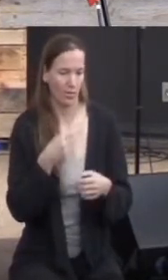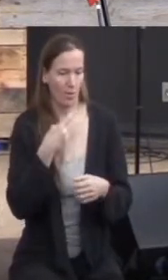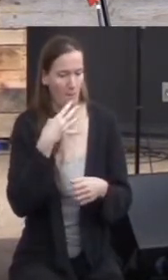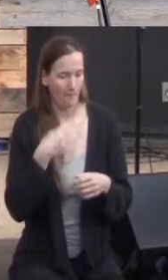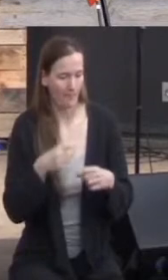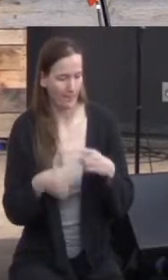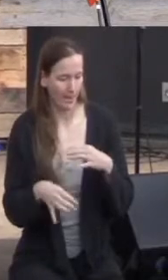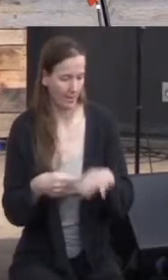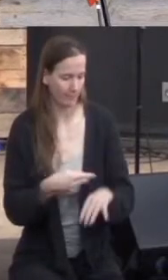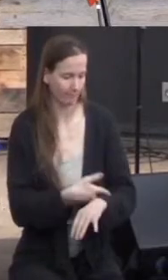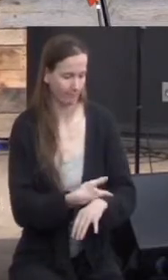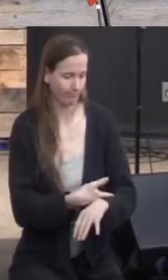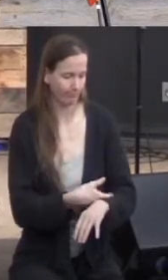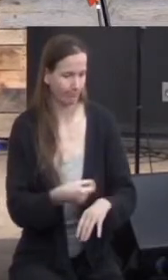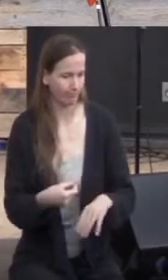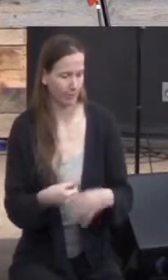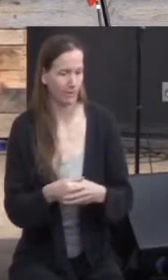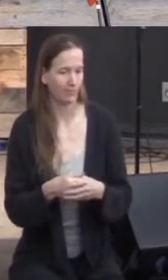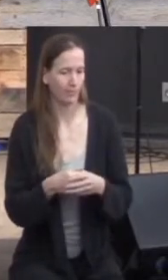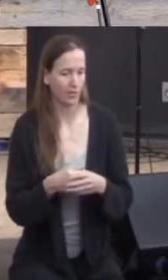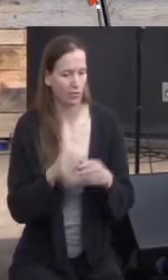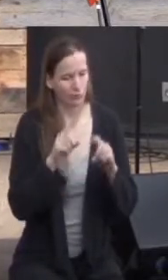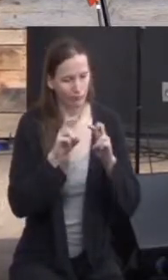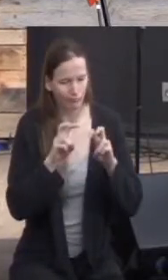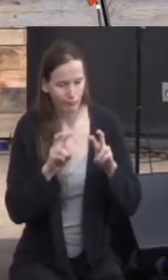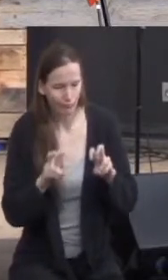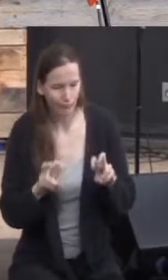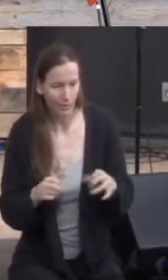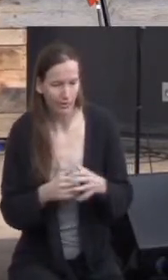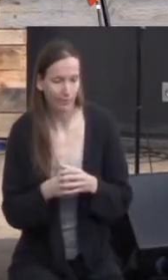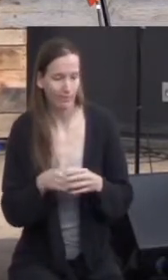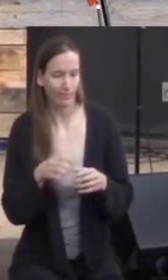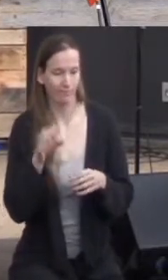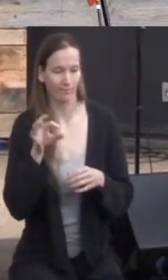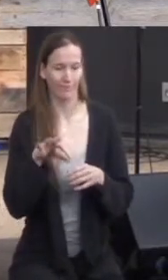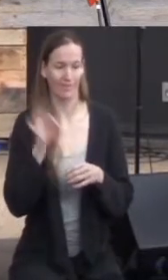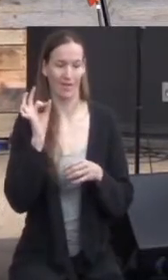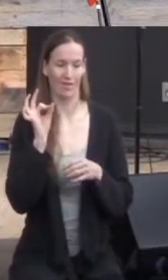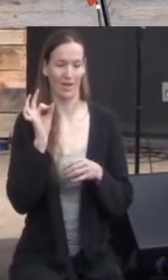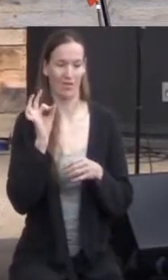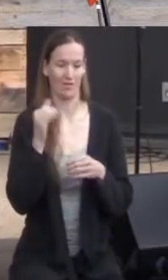Wednesday, I got the results, and I found out that I'm pre-diabetic.